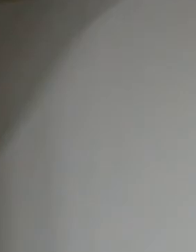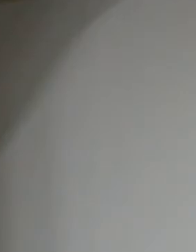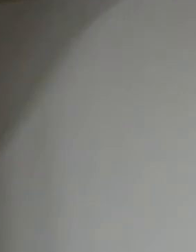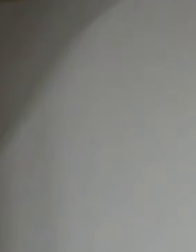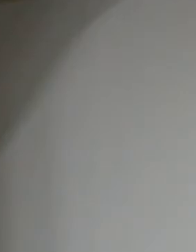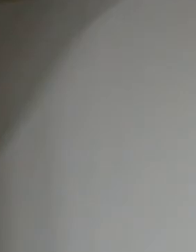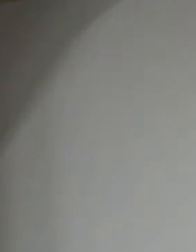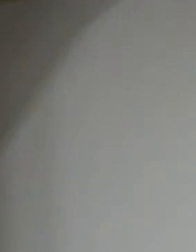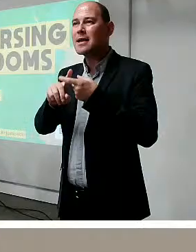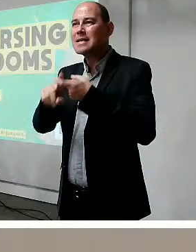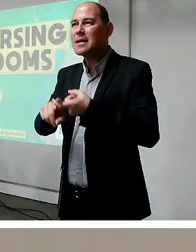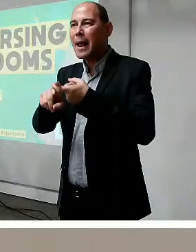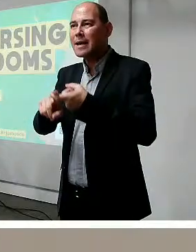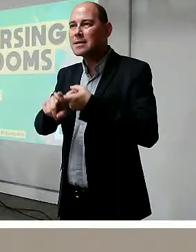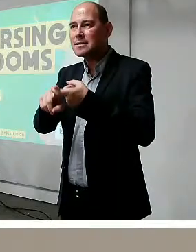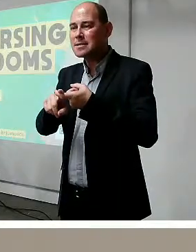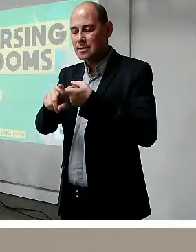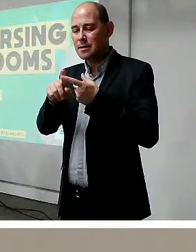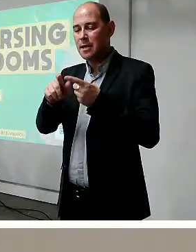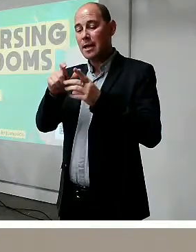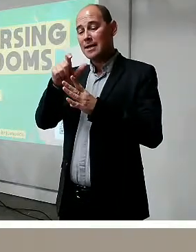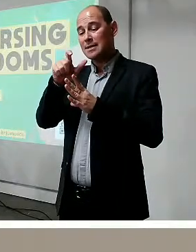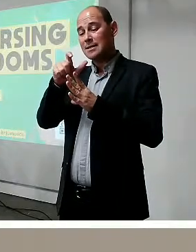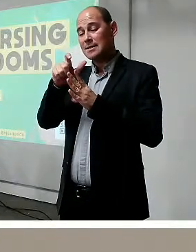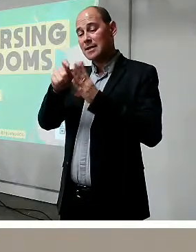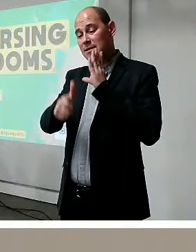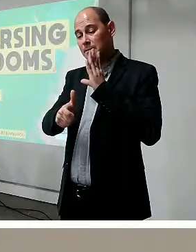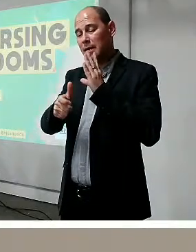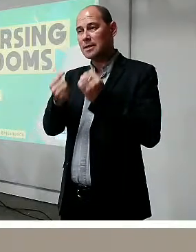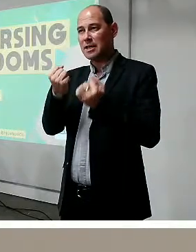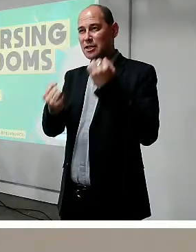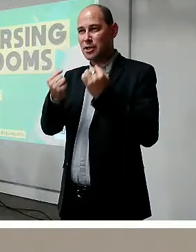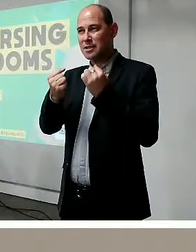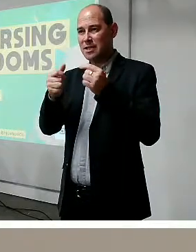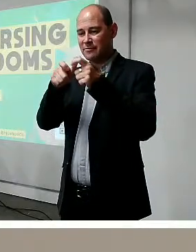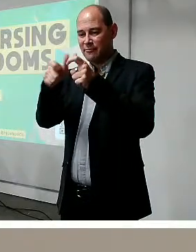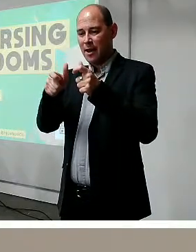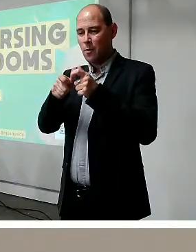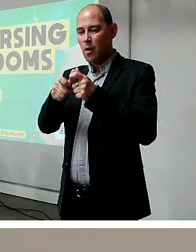And the disability justice framework has 10 principles in it,